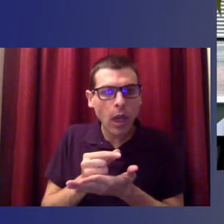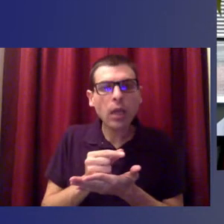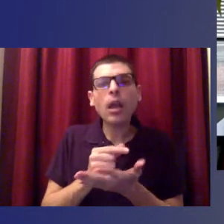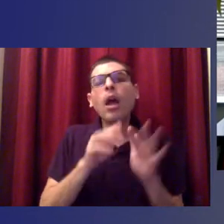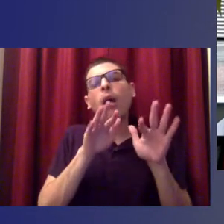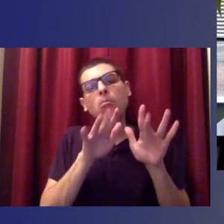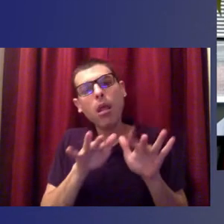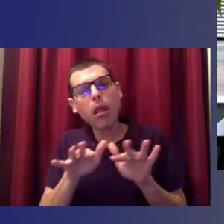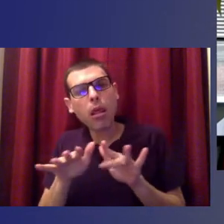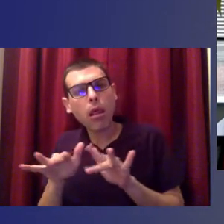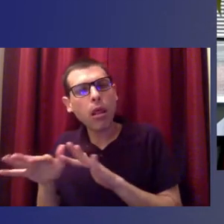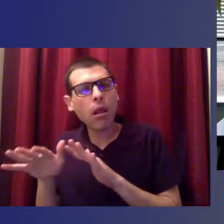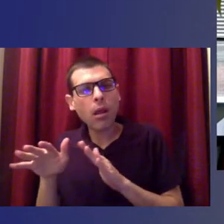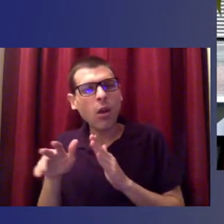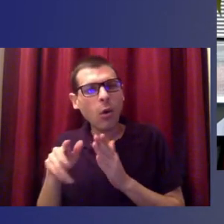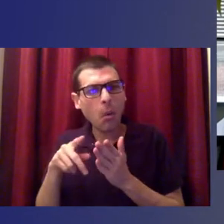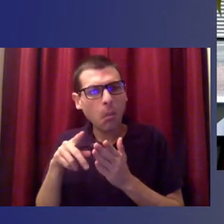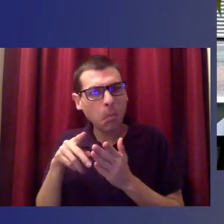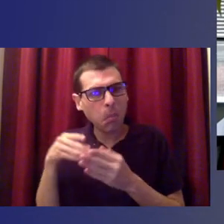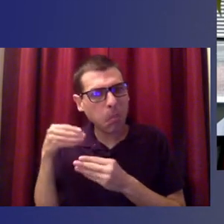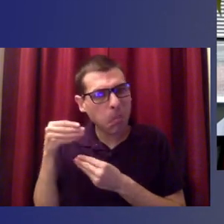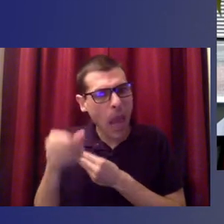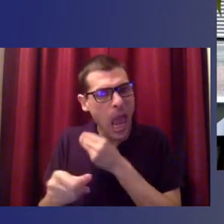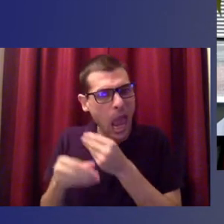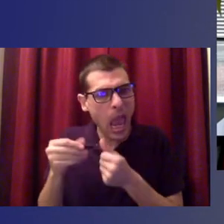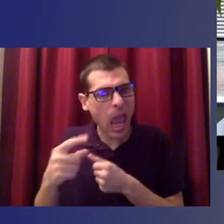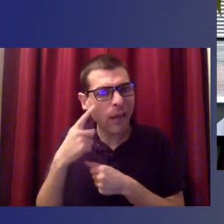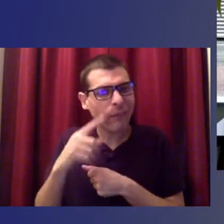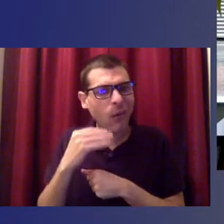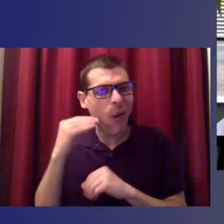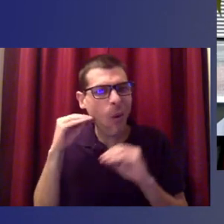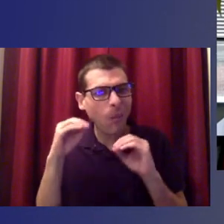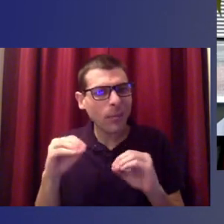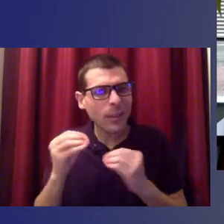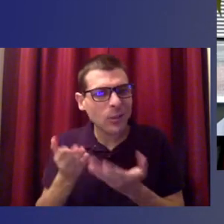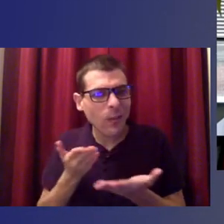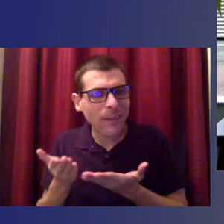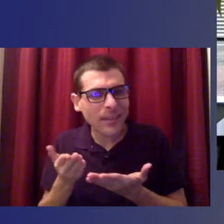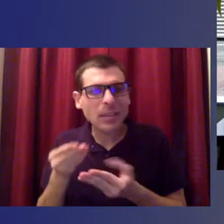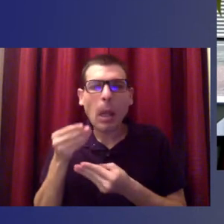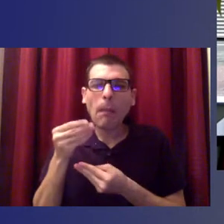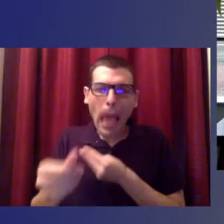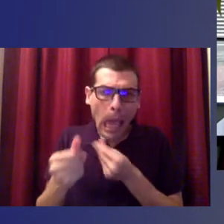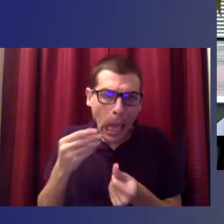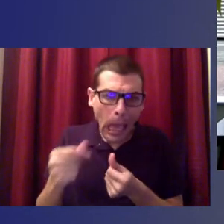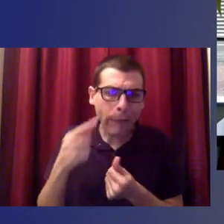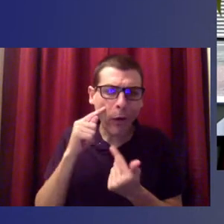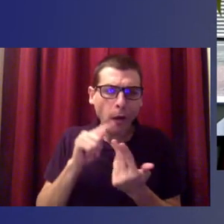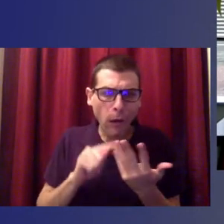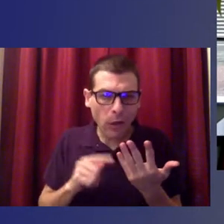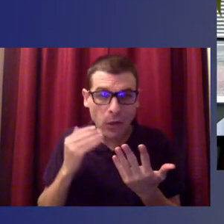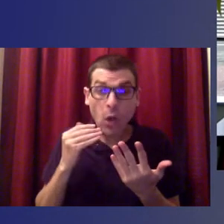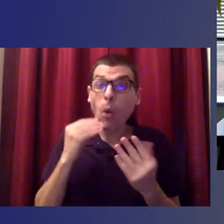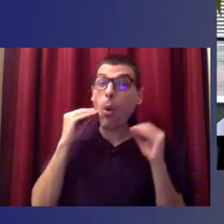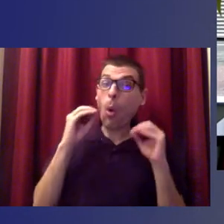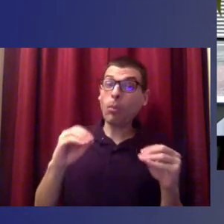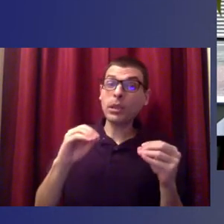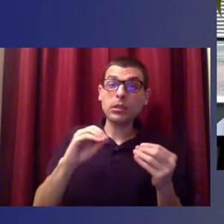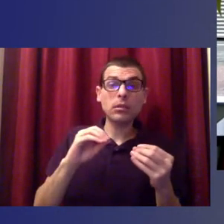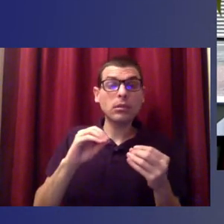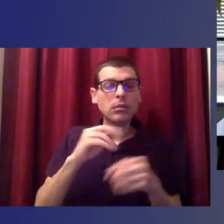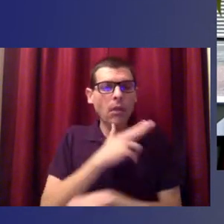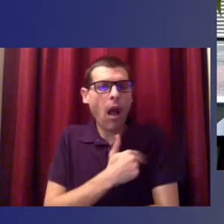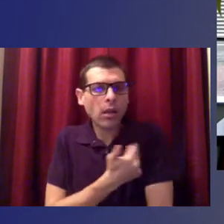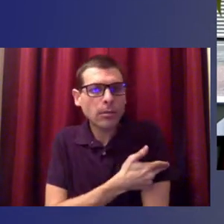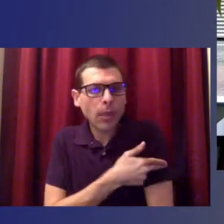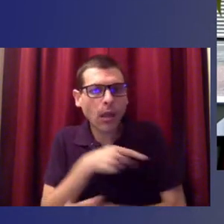the homelessness crisis on our streets, where people are going from the emergency room into jail and back and forth. And that